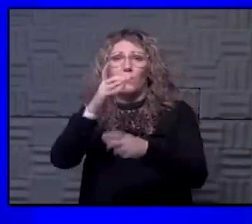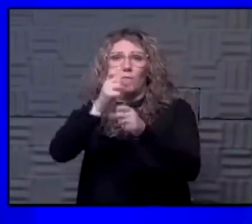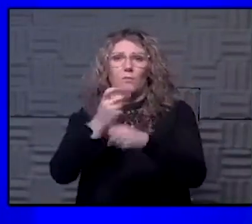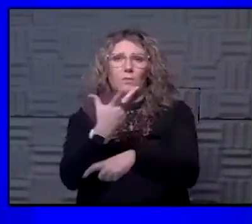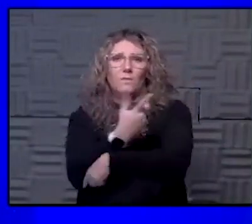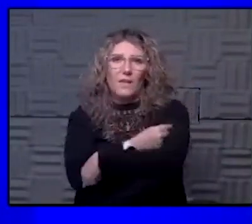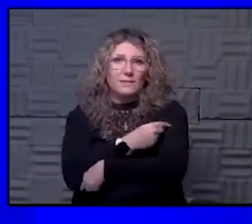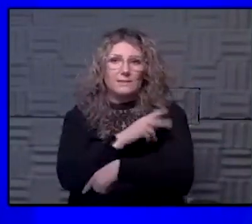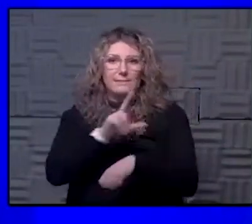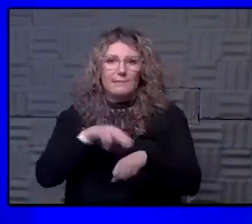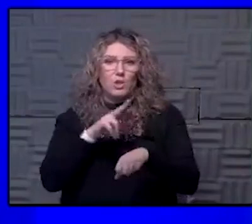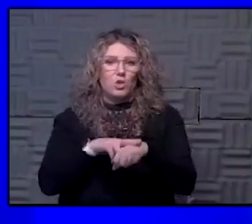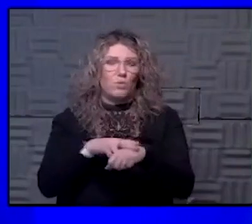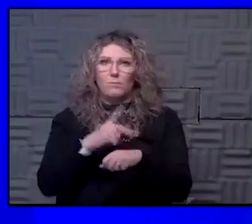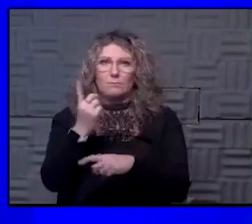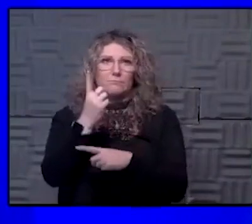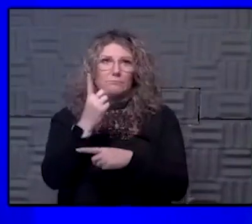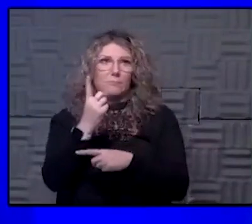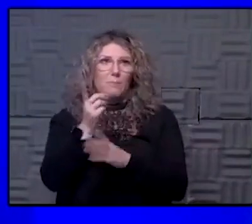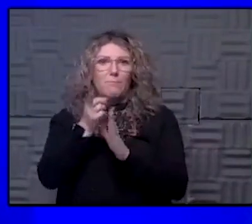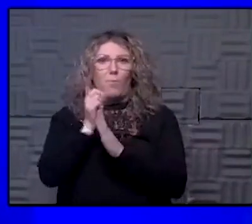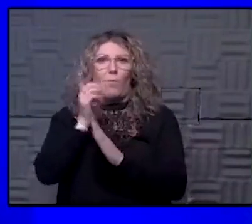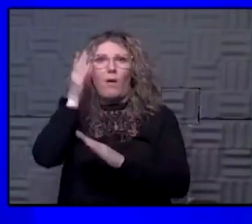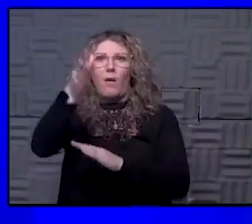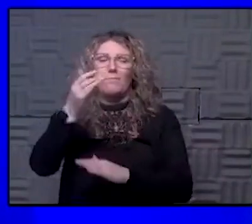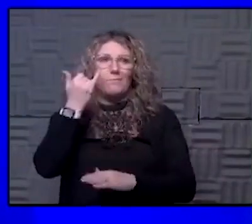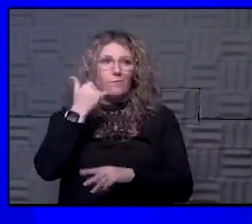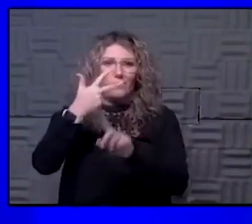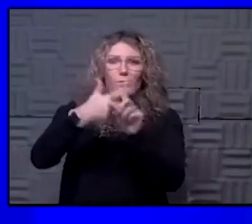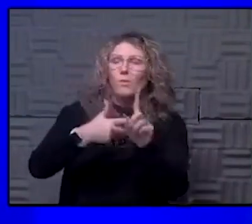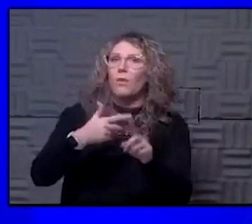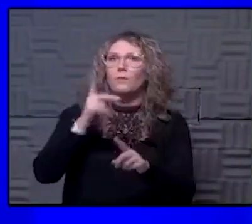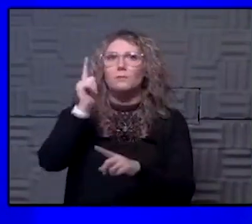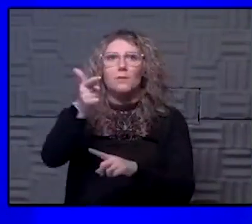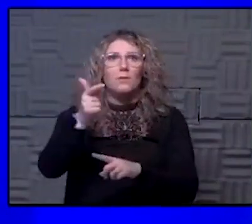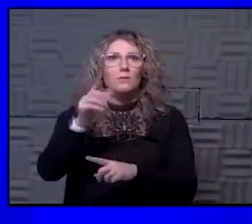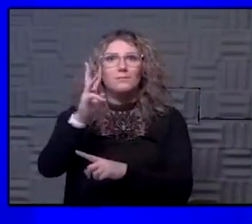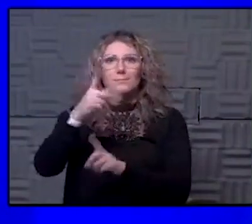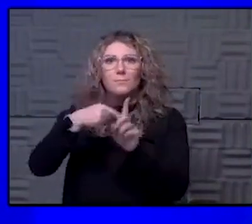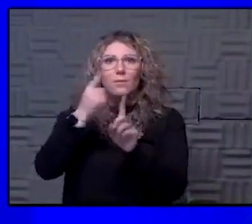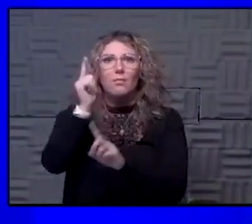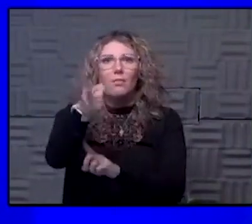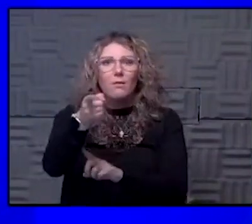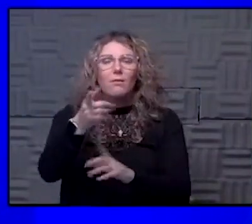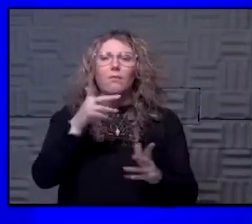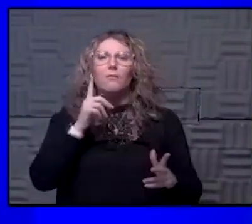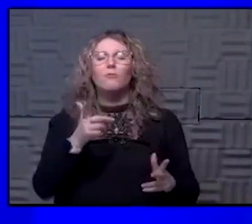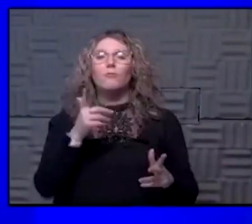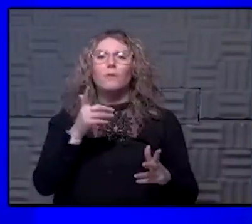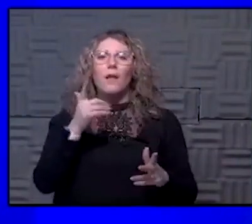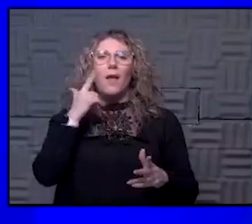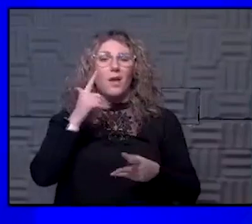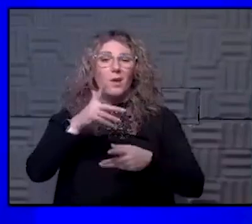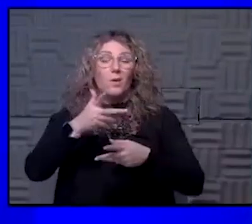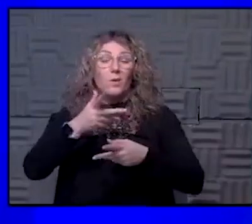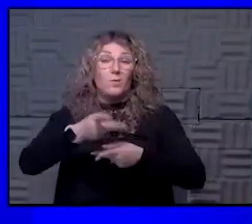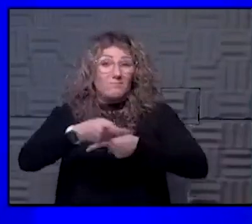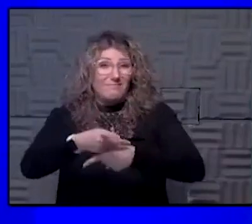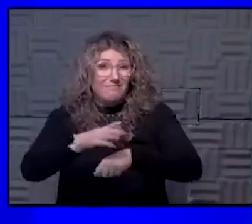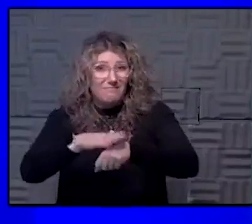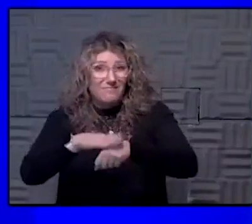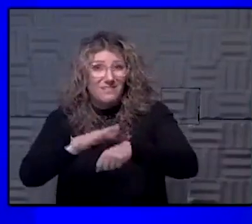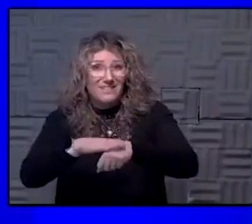vaccines normally at some point after transplant, whether that's 3 months or 6 months. I would just caution if you are testing for